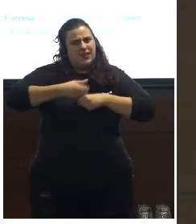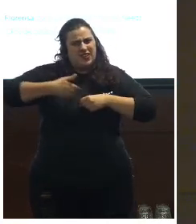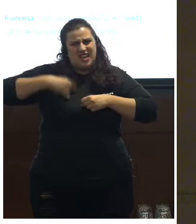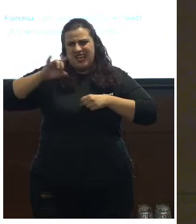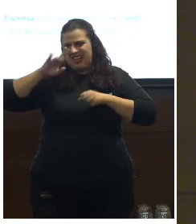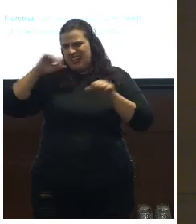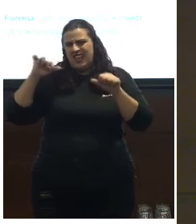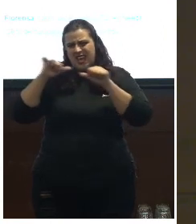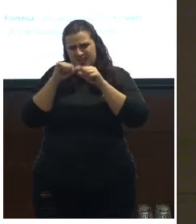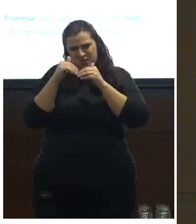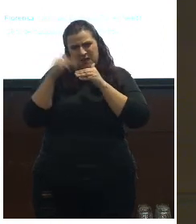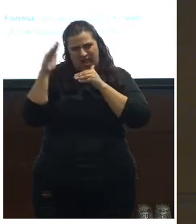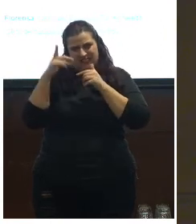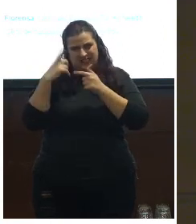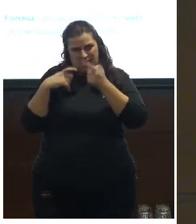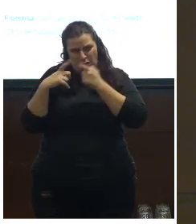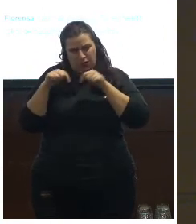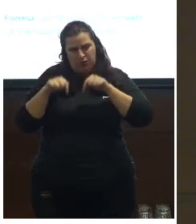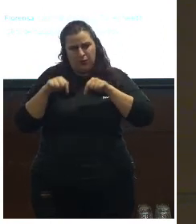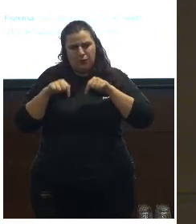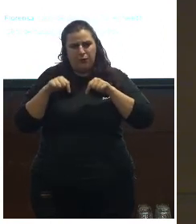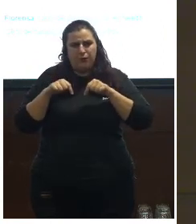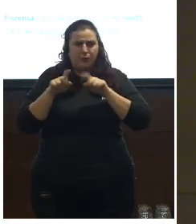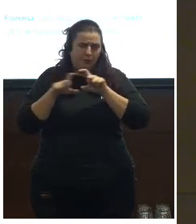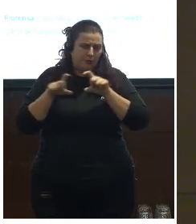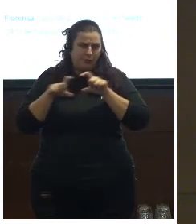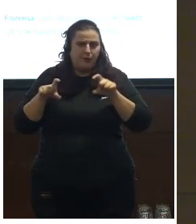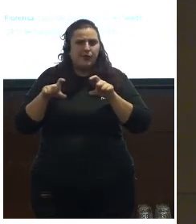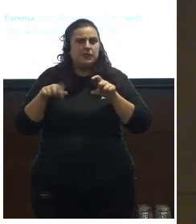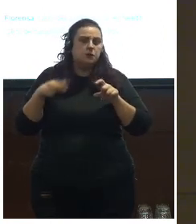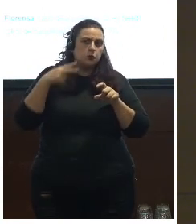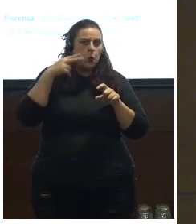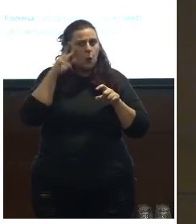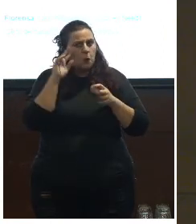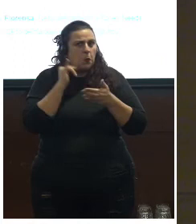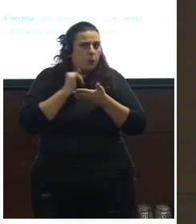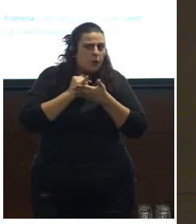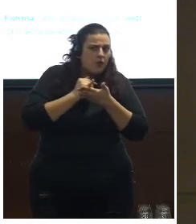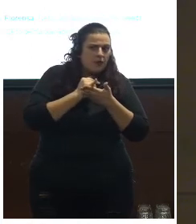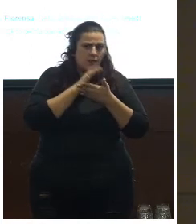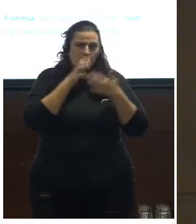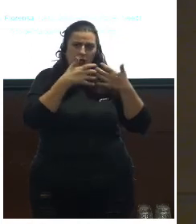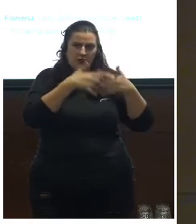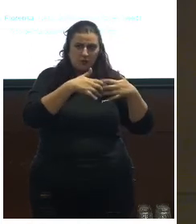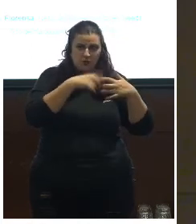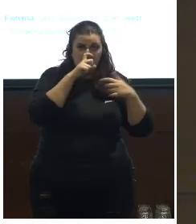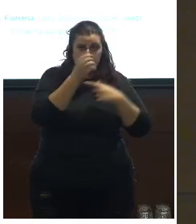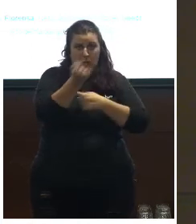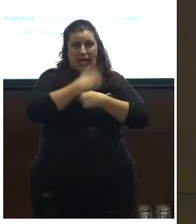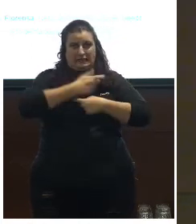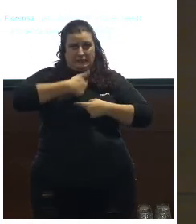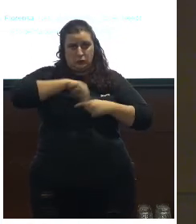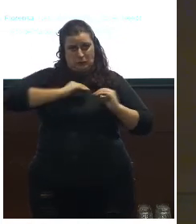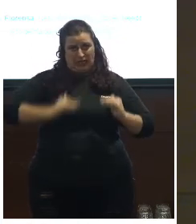of playground where we're in. The industry is much older than we are. Like, we are older, but in what we